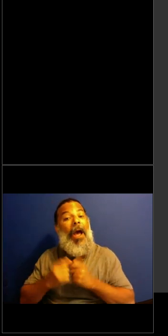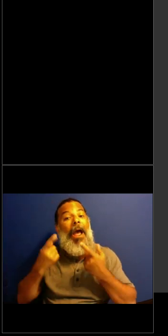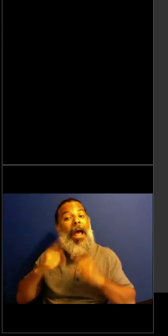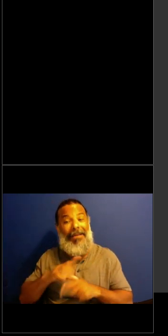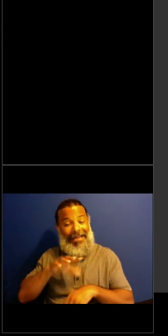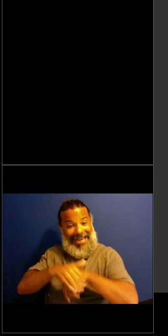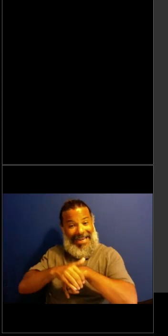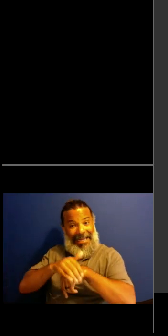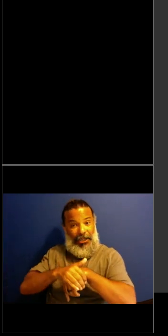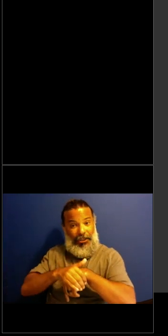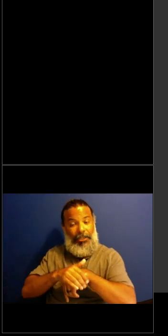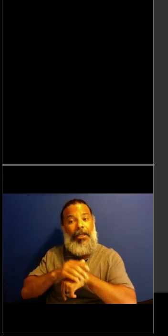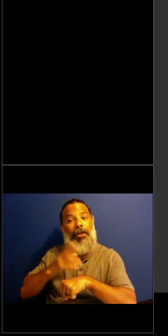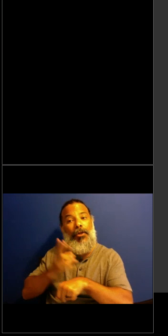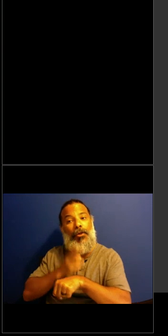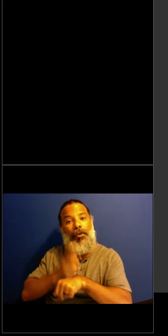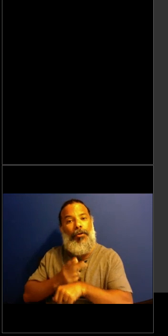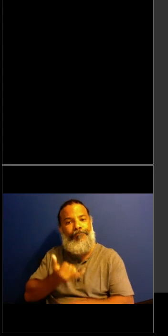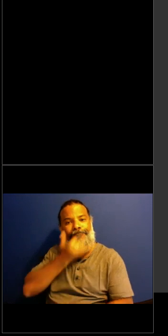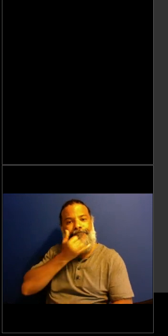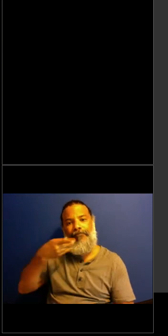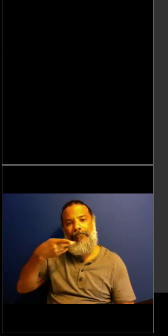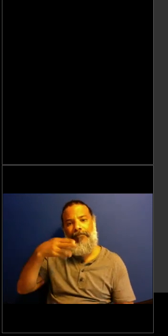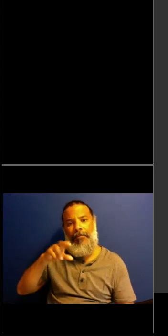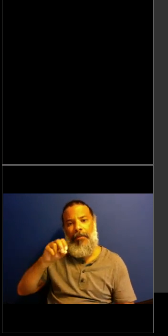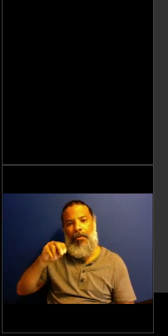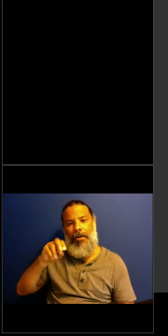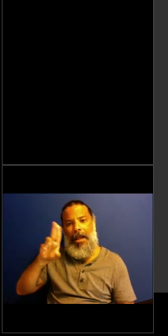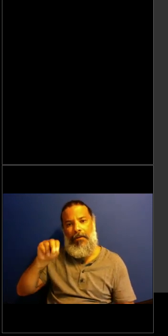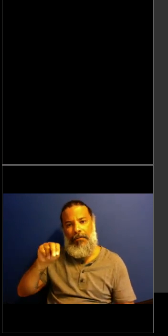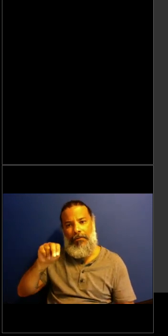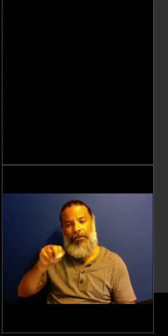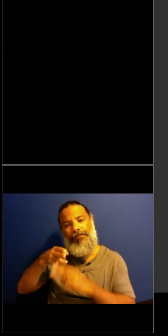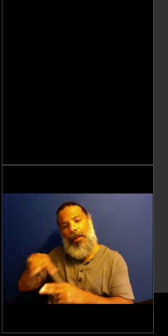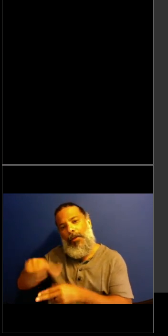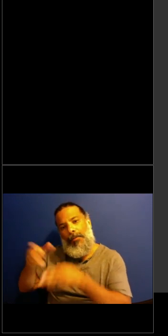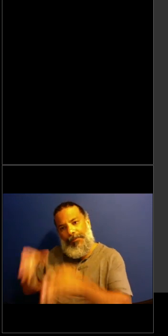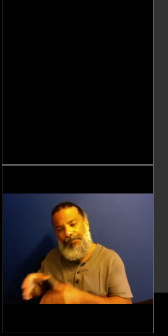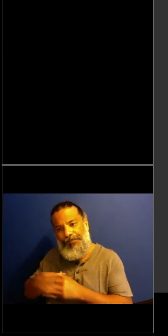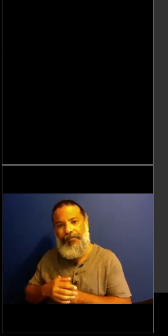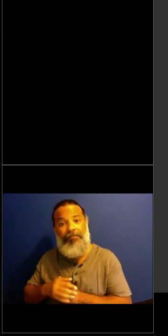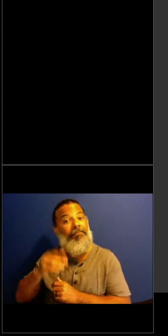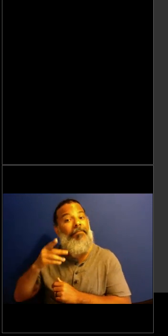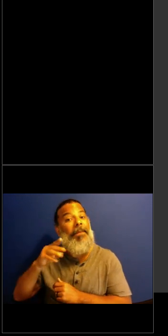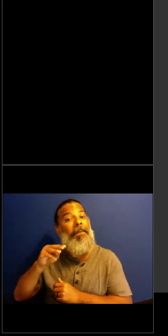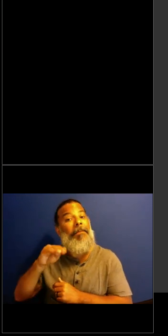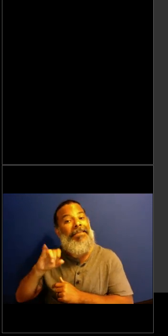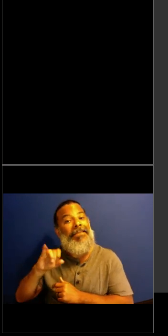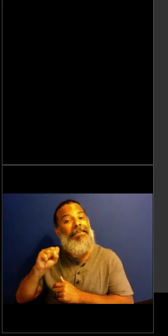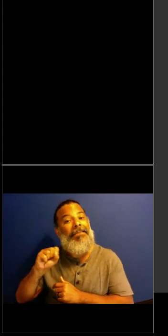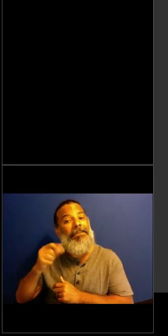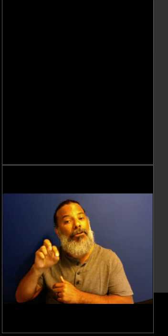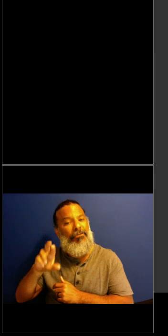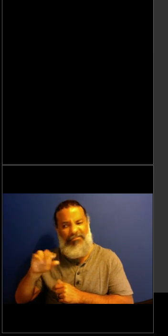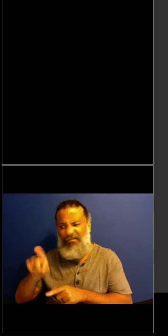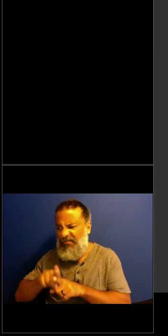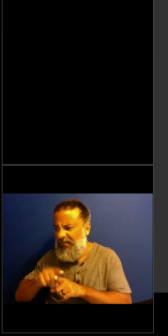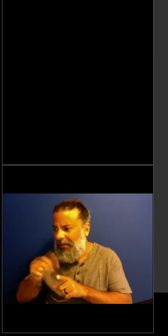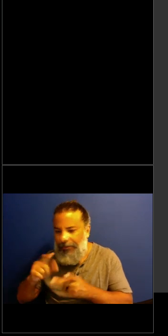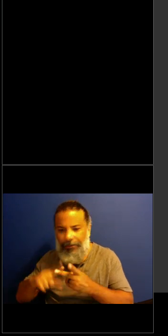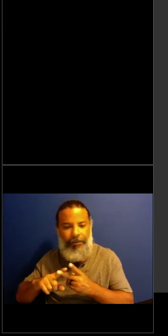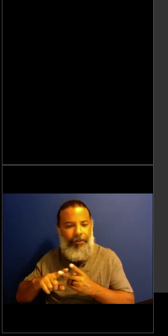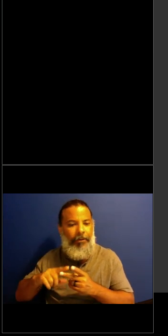is when someone uses the wrong pronouns to refer to another person. But misgendering can also occur through other gendered linguistic forms like